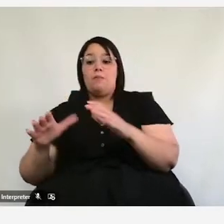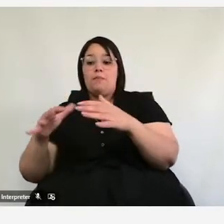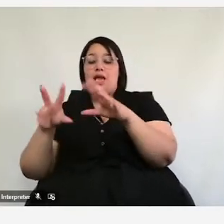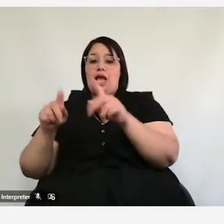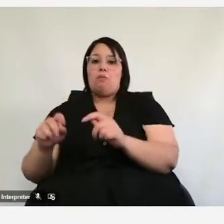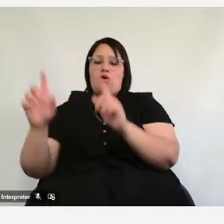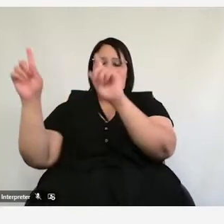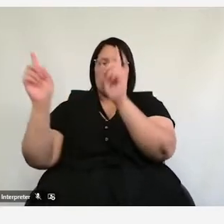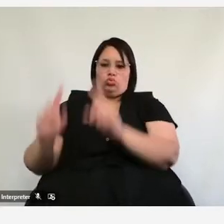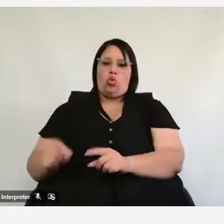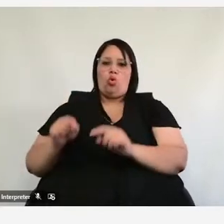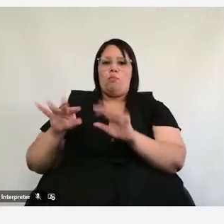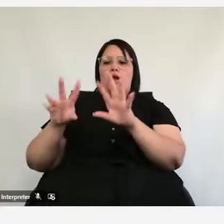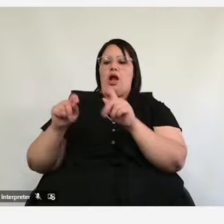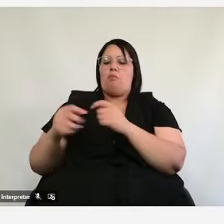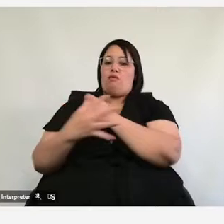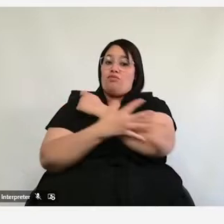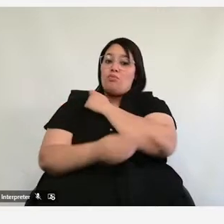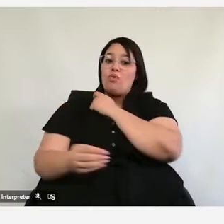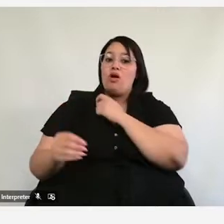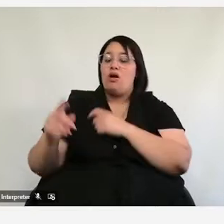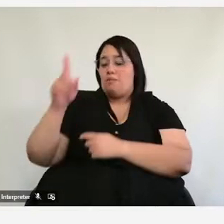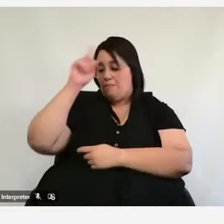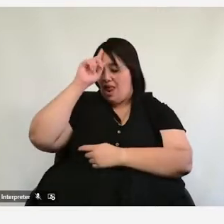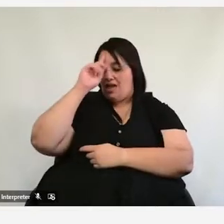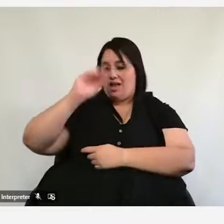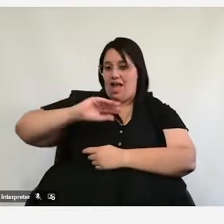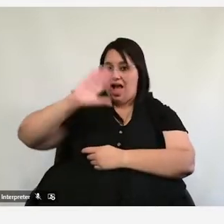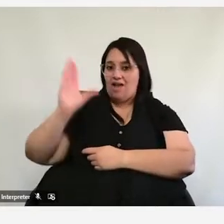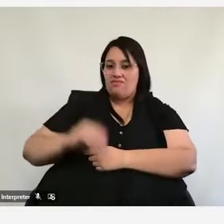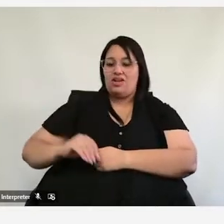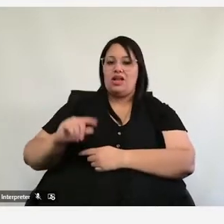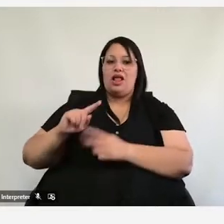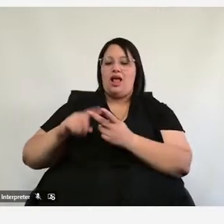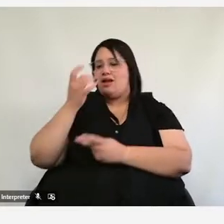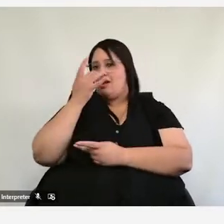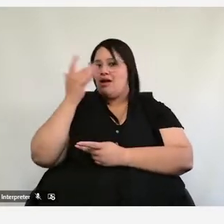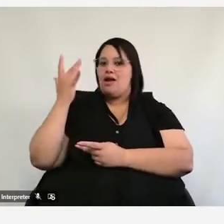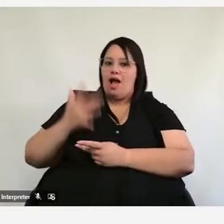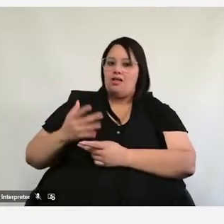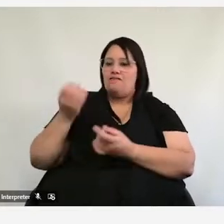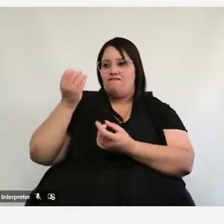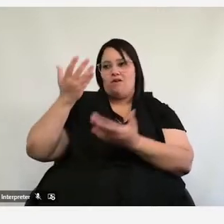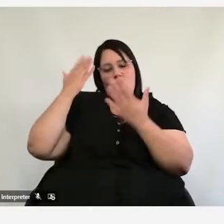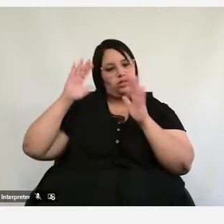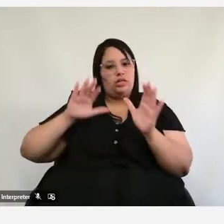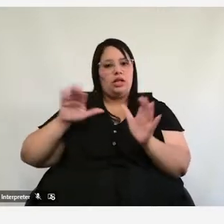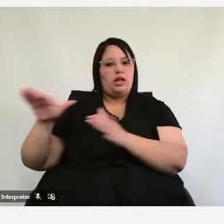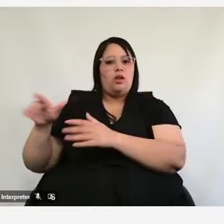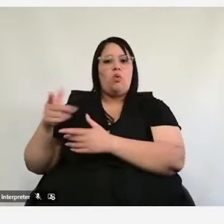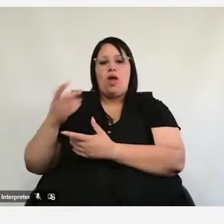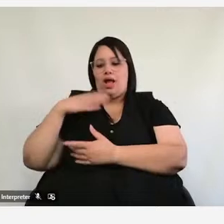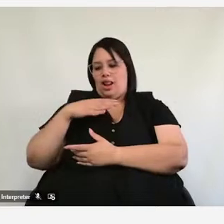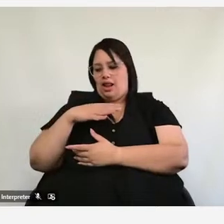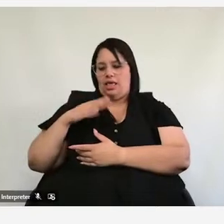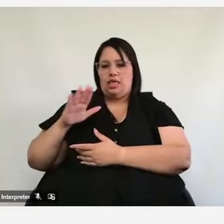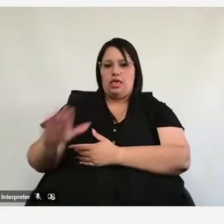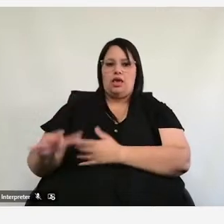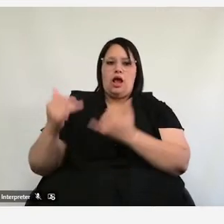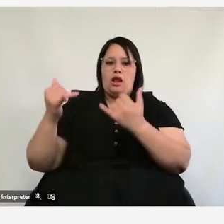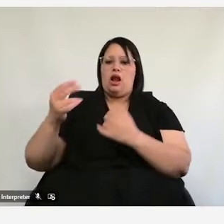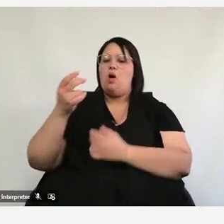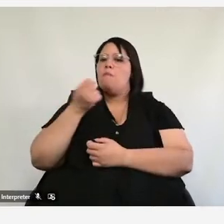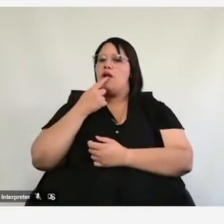Storm, the Cape of the poor, the Black African and coloured, the forgotten, where clinics have shortage of